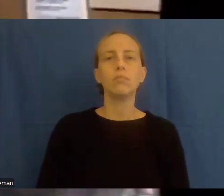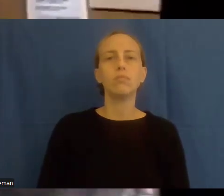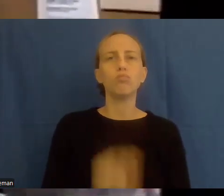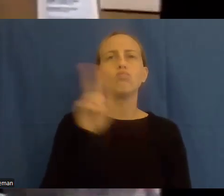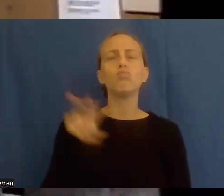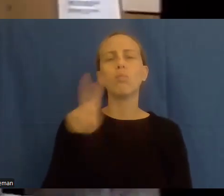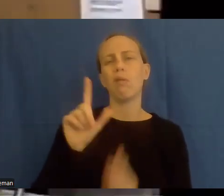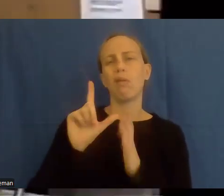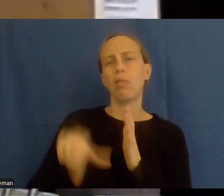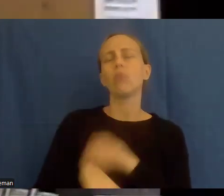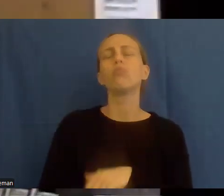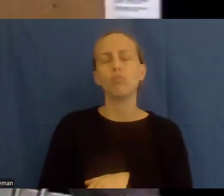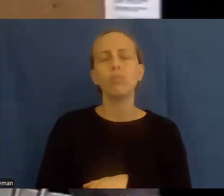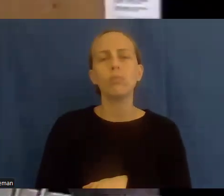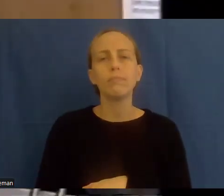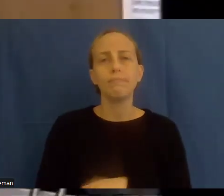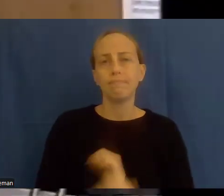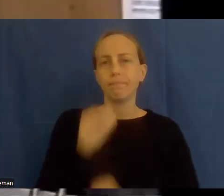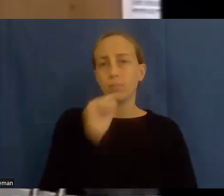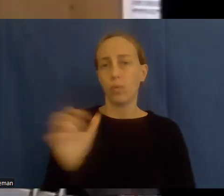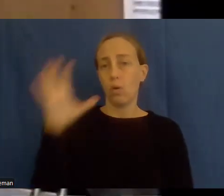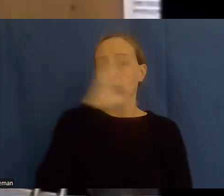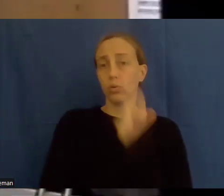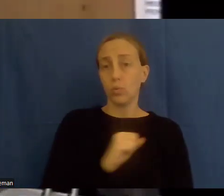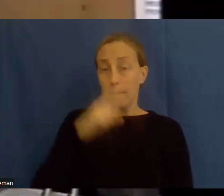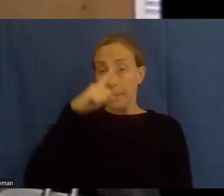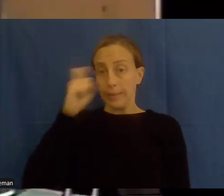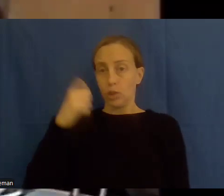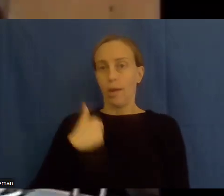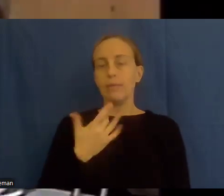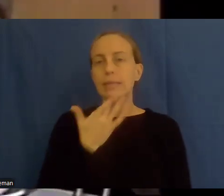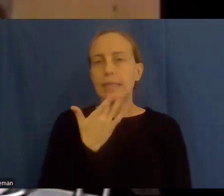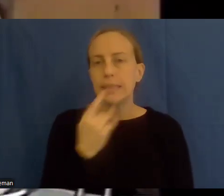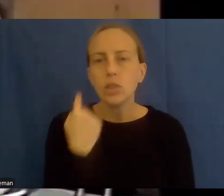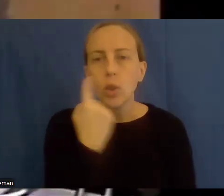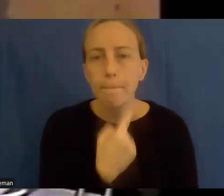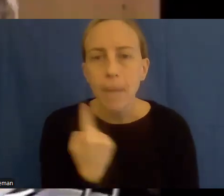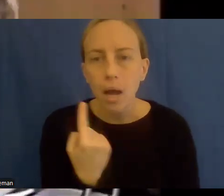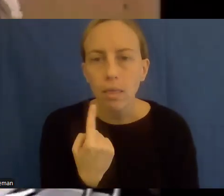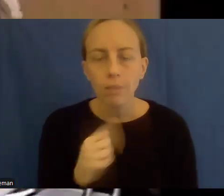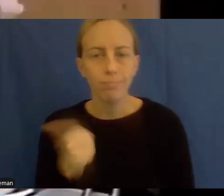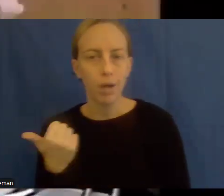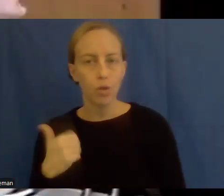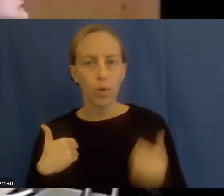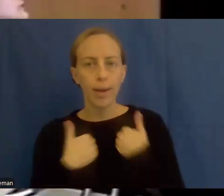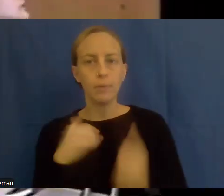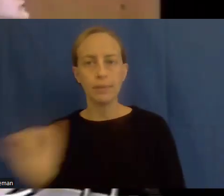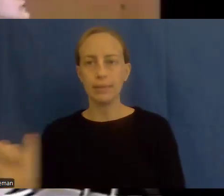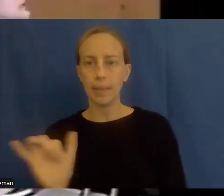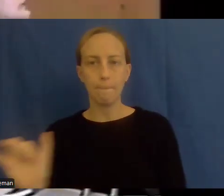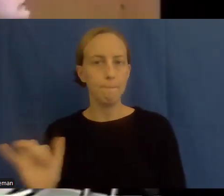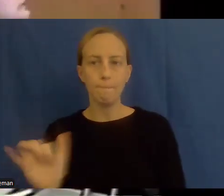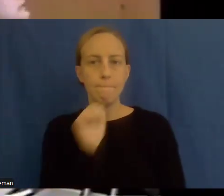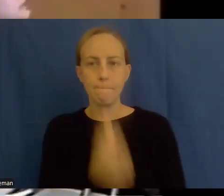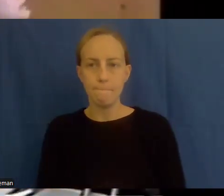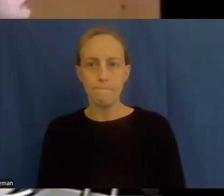to crayfish. But don't always think that just because you have receptors for taste in your mouth, that other animals have taste receptors there